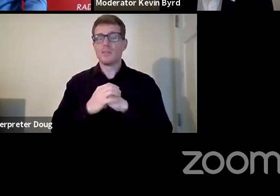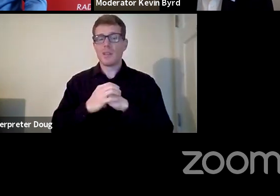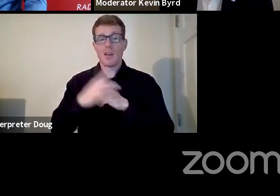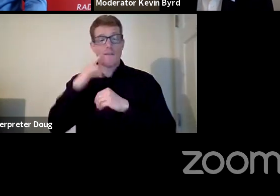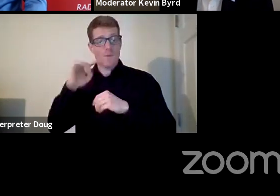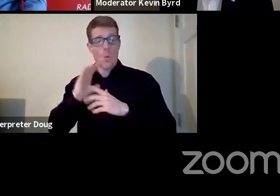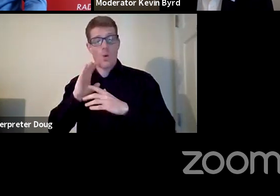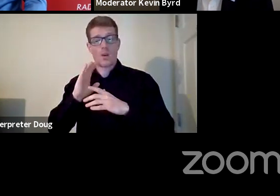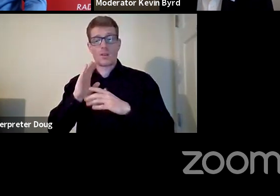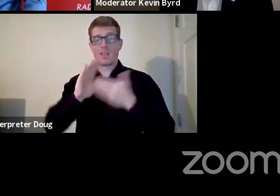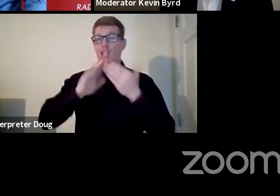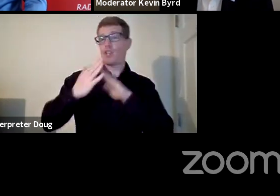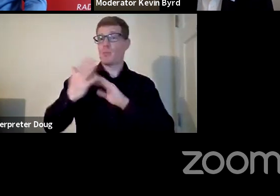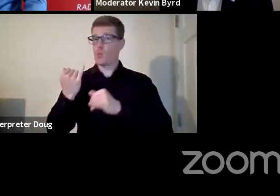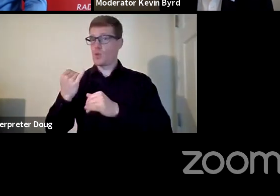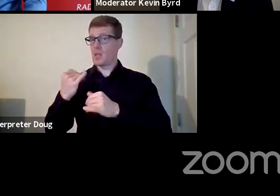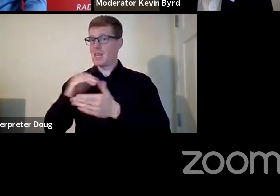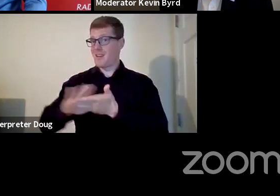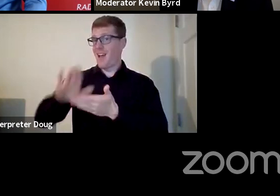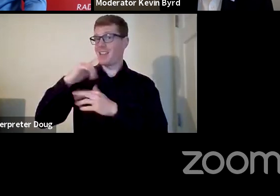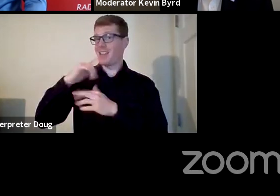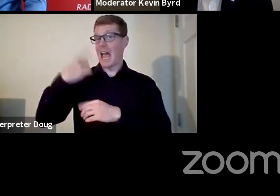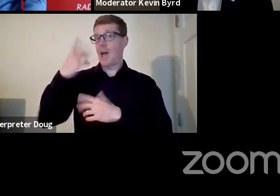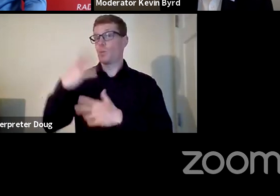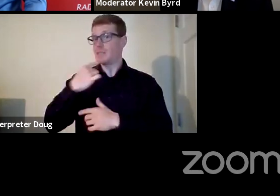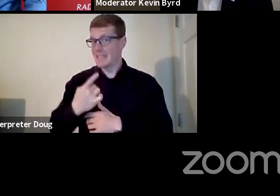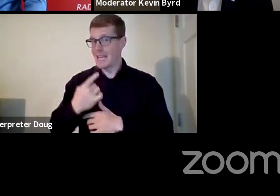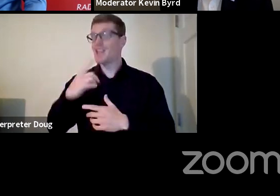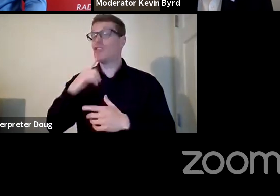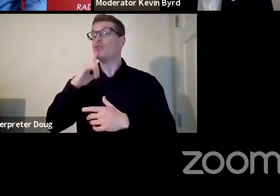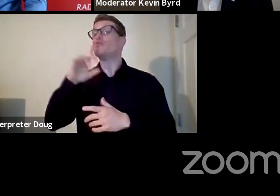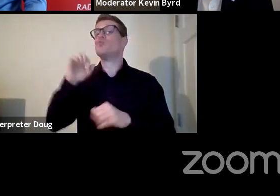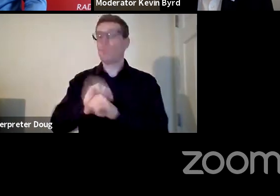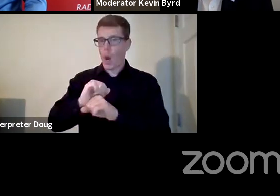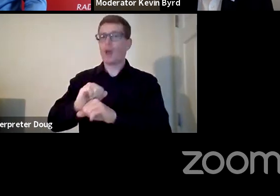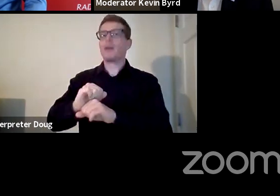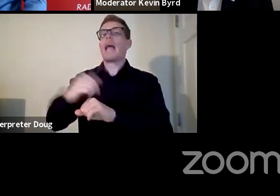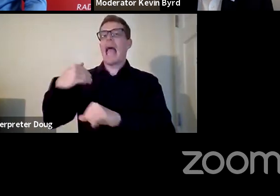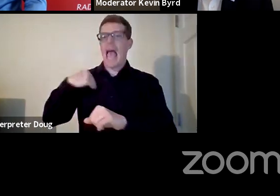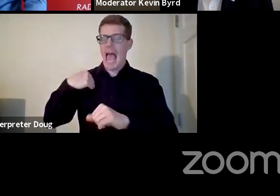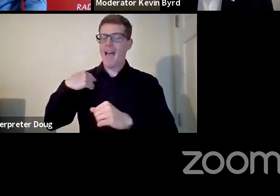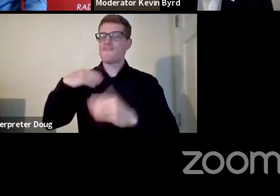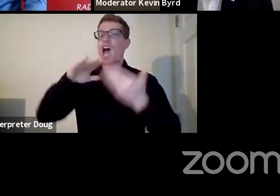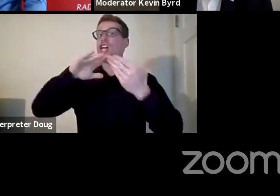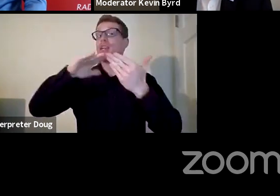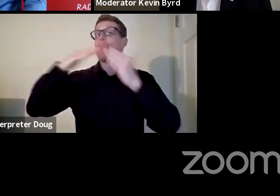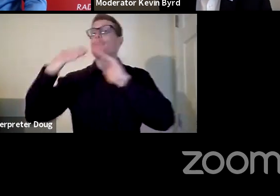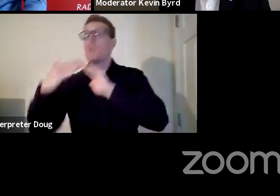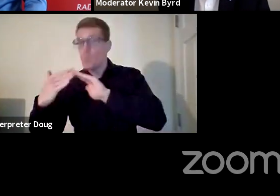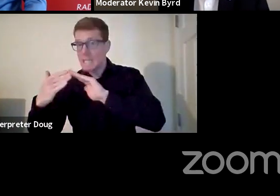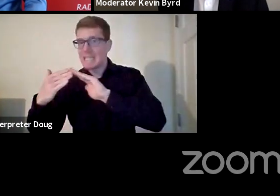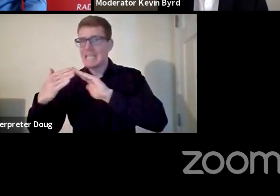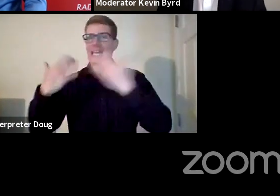a community effort, which is our title.